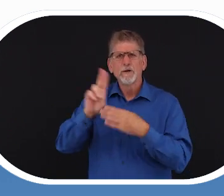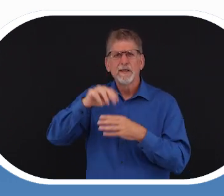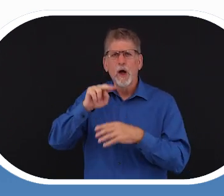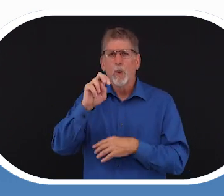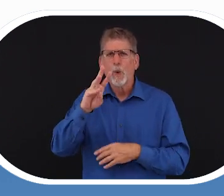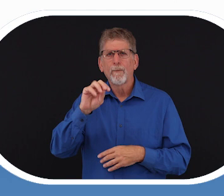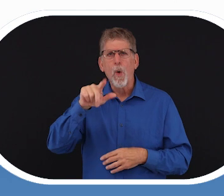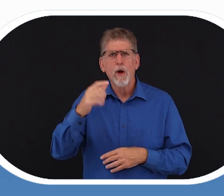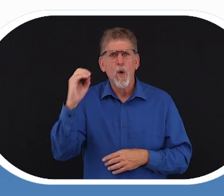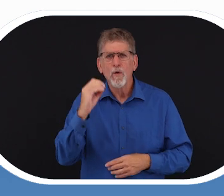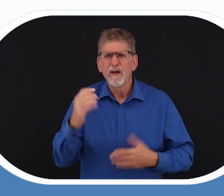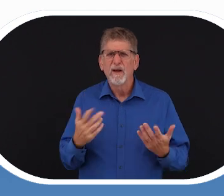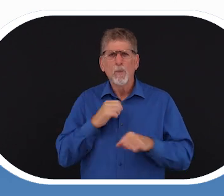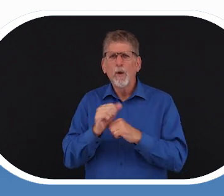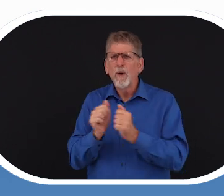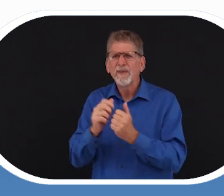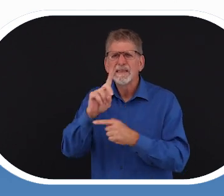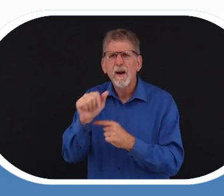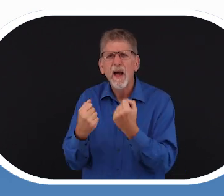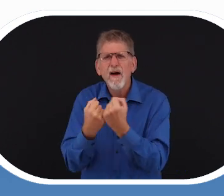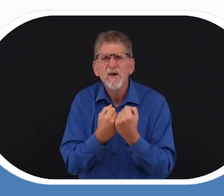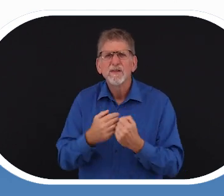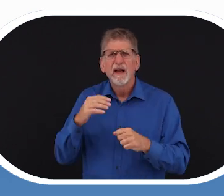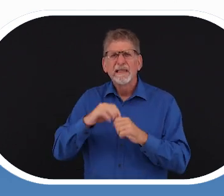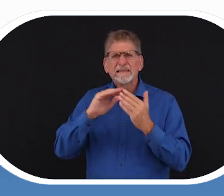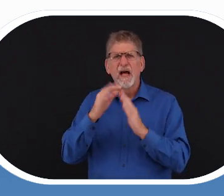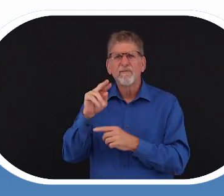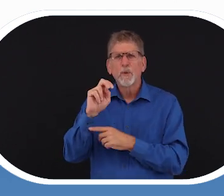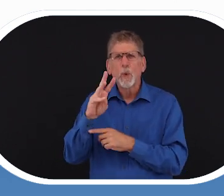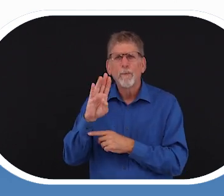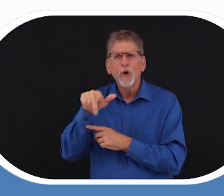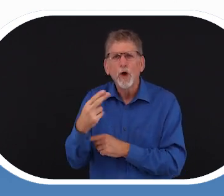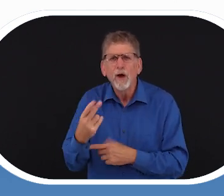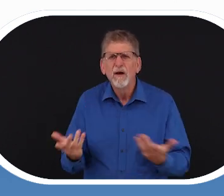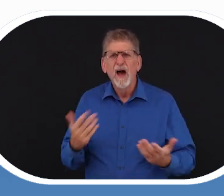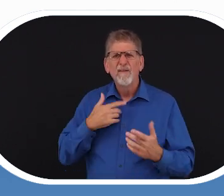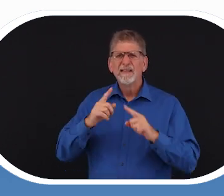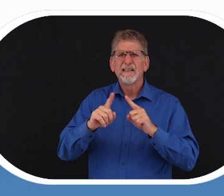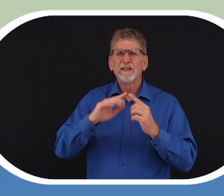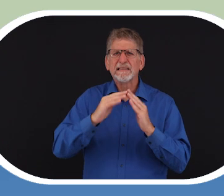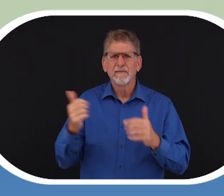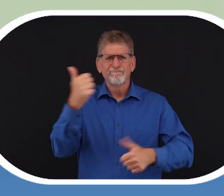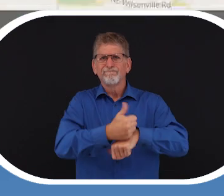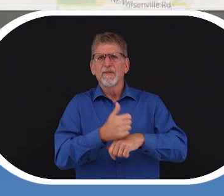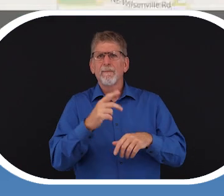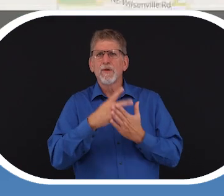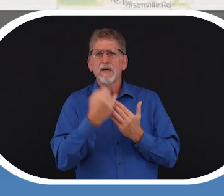and the city of Newberg itself. The city added Project Sidewalk to their official public works page, which this screenshot